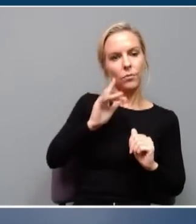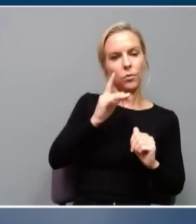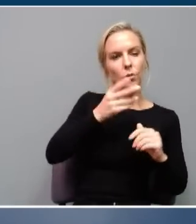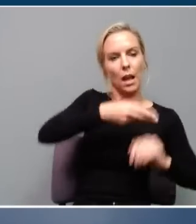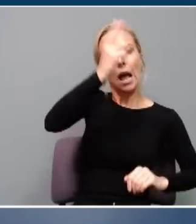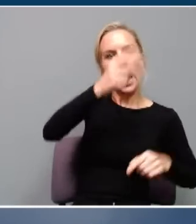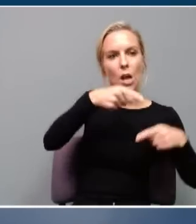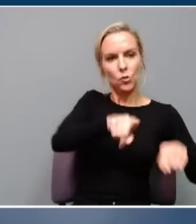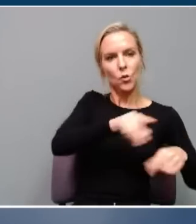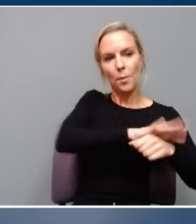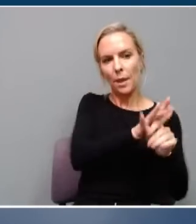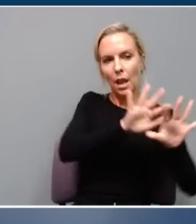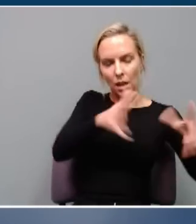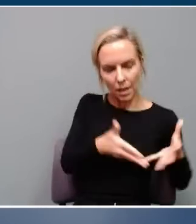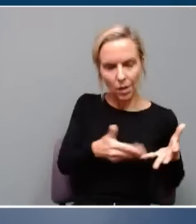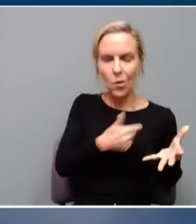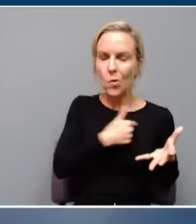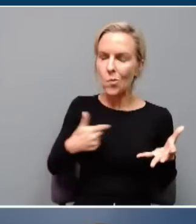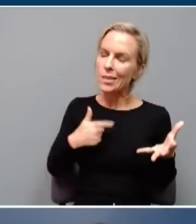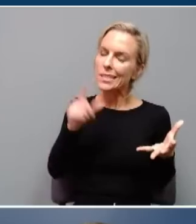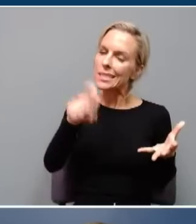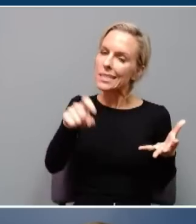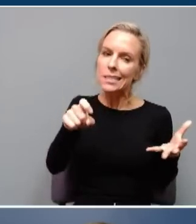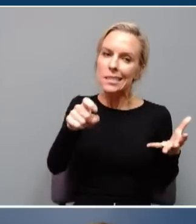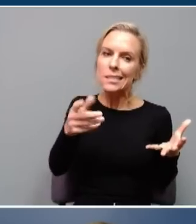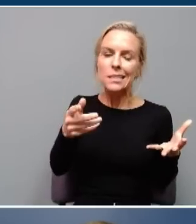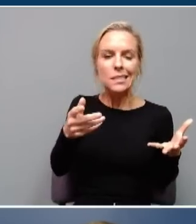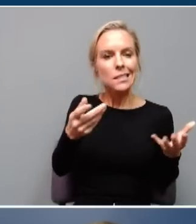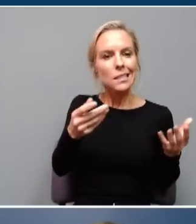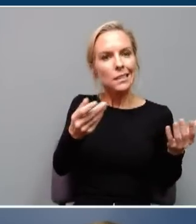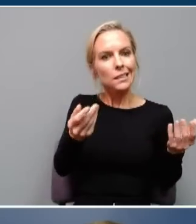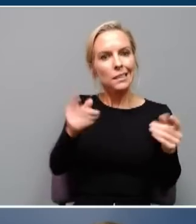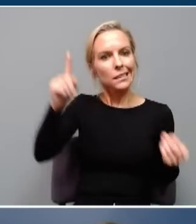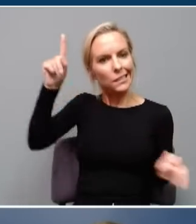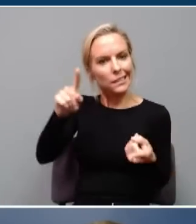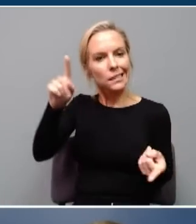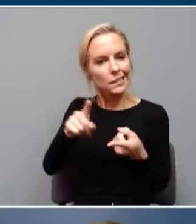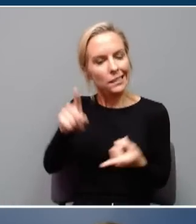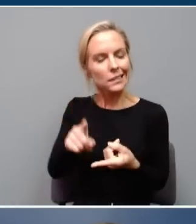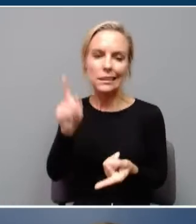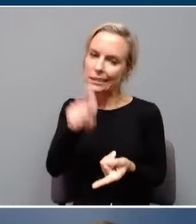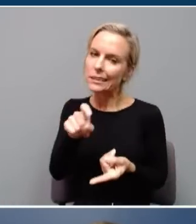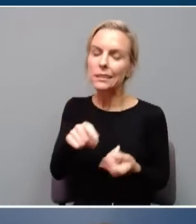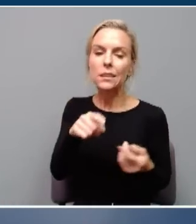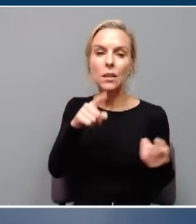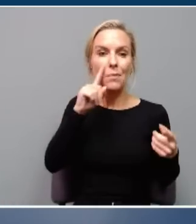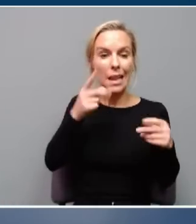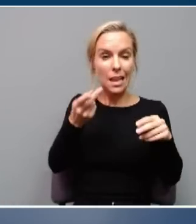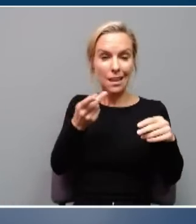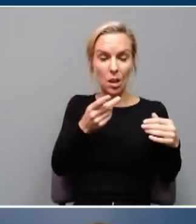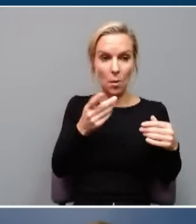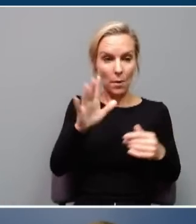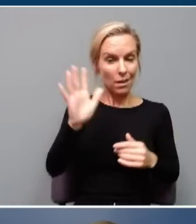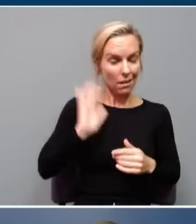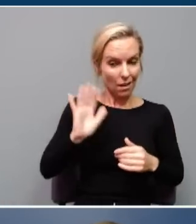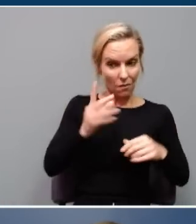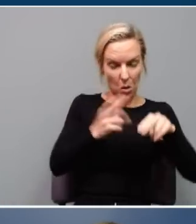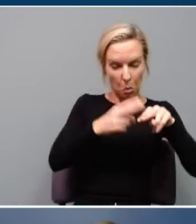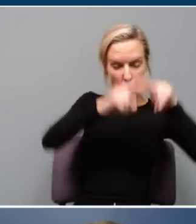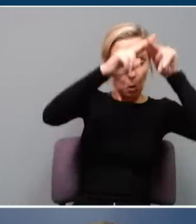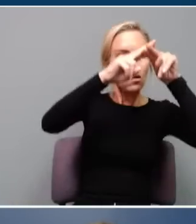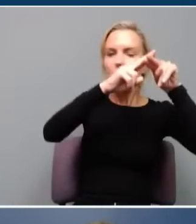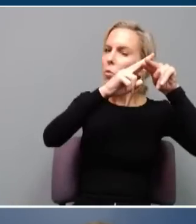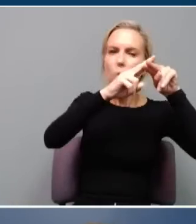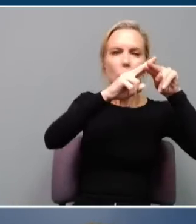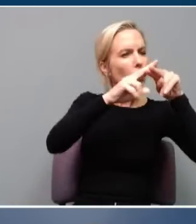we need to decrease more, but let me just tell you, the way we were increasing and the speed was exponential, was